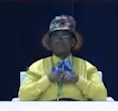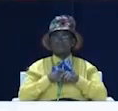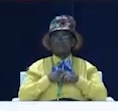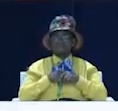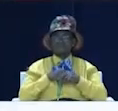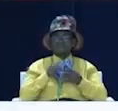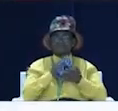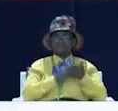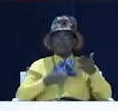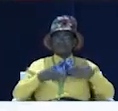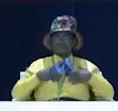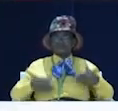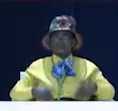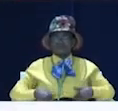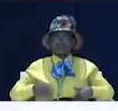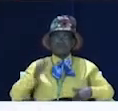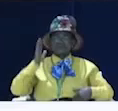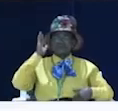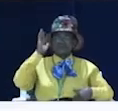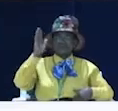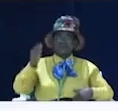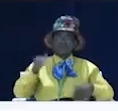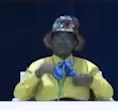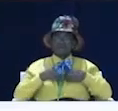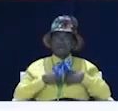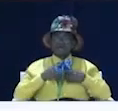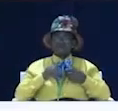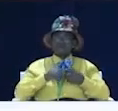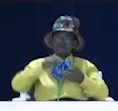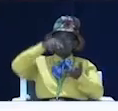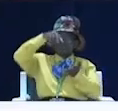somebody will have to stand now.